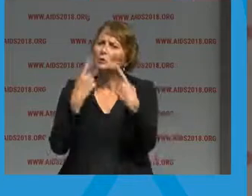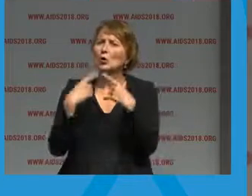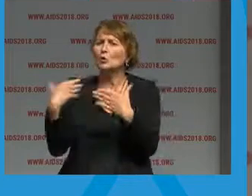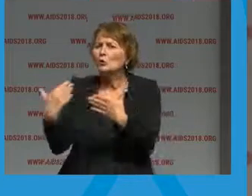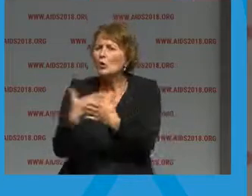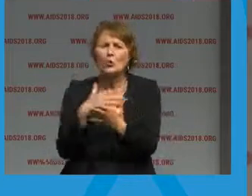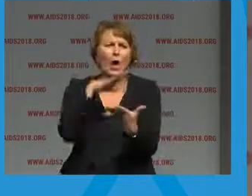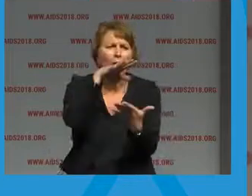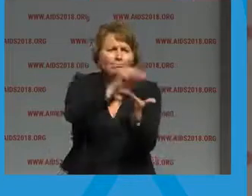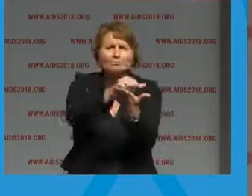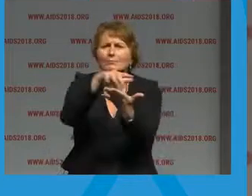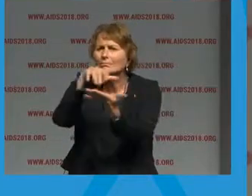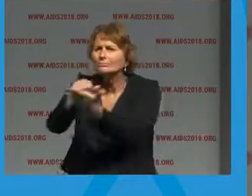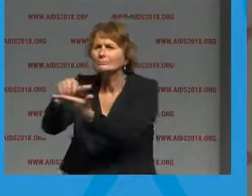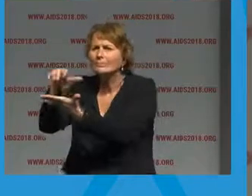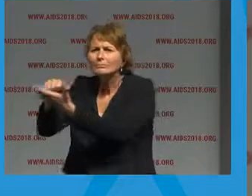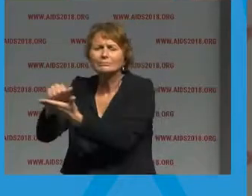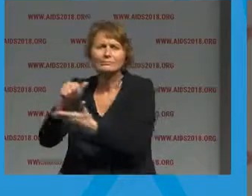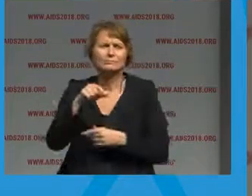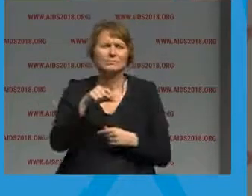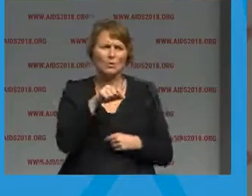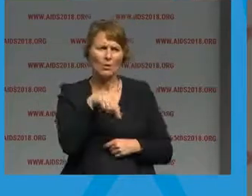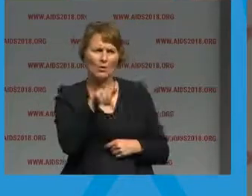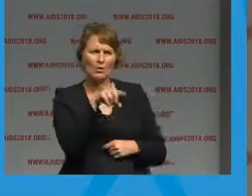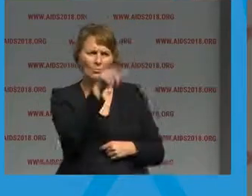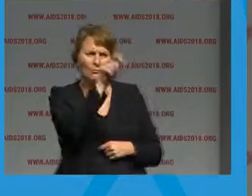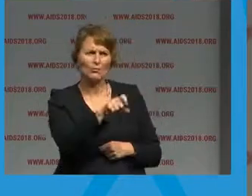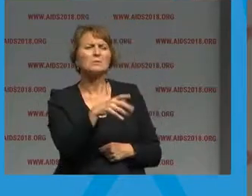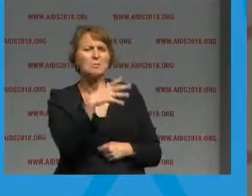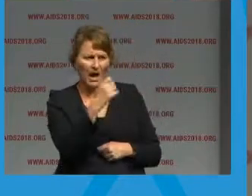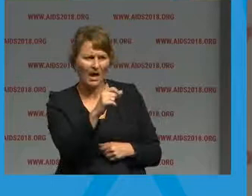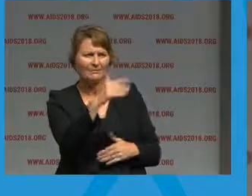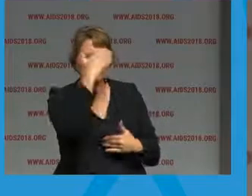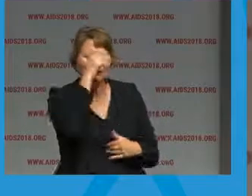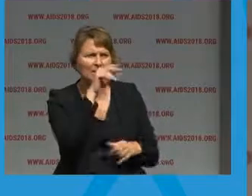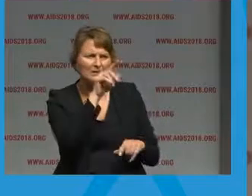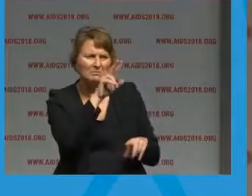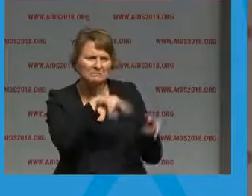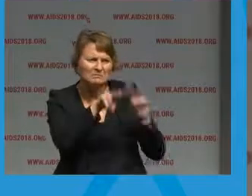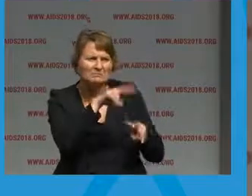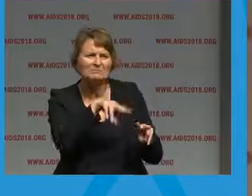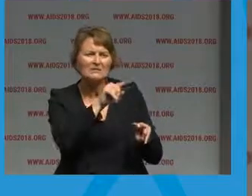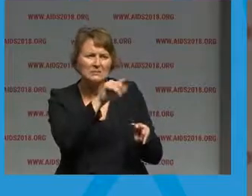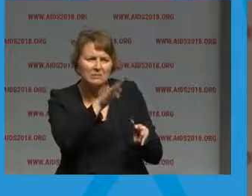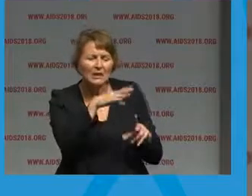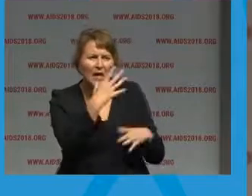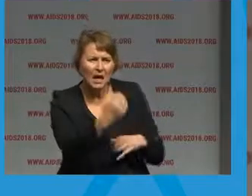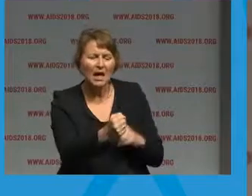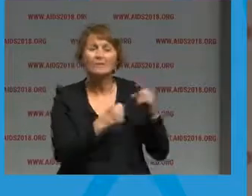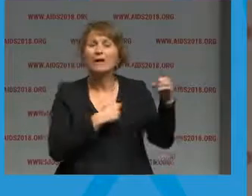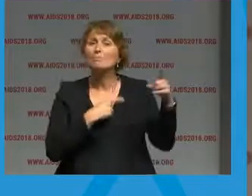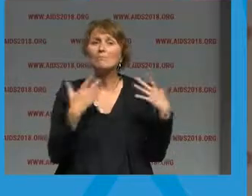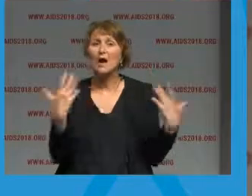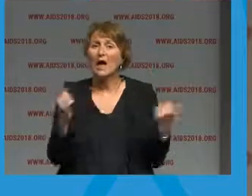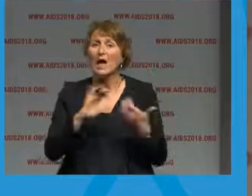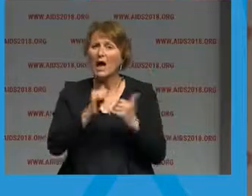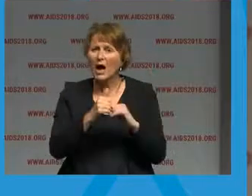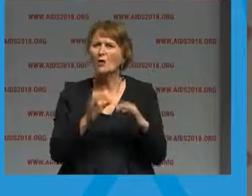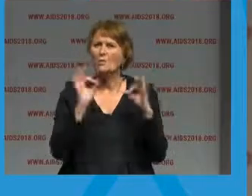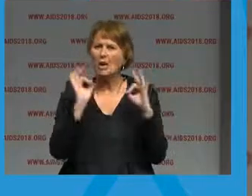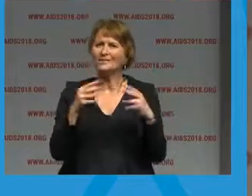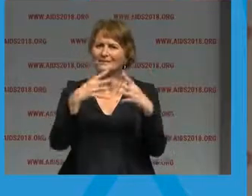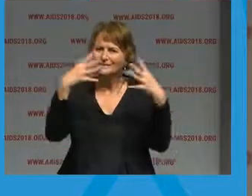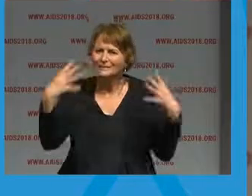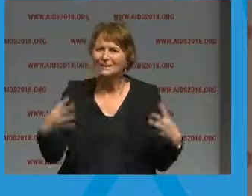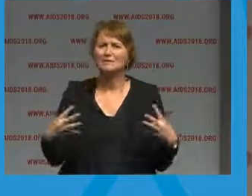should. As Carol points out, in order to do this work, you need staff, you need stuff, you need space, and you need systems. Safe space,